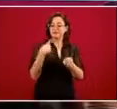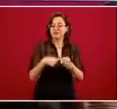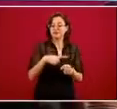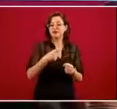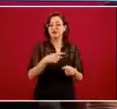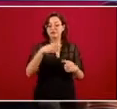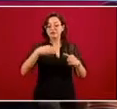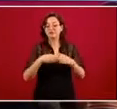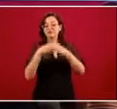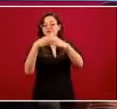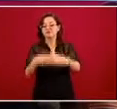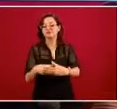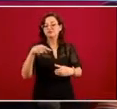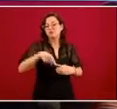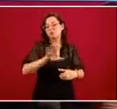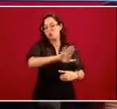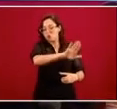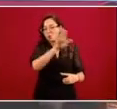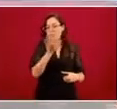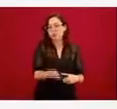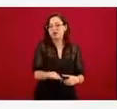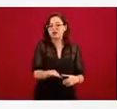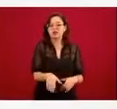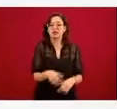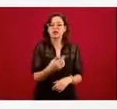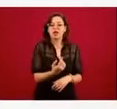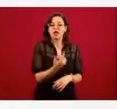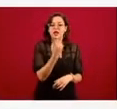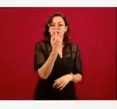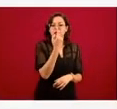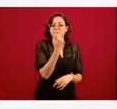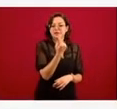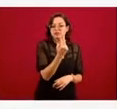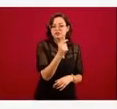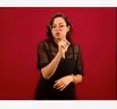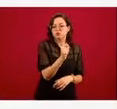state that goes from